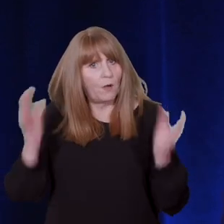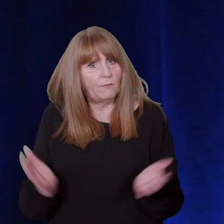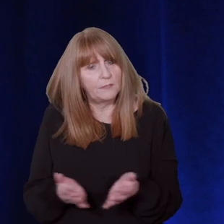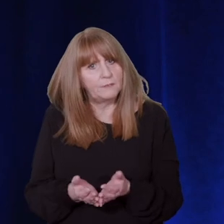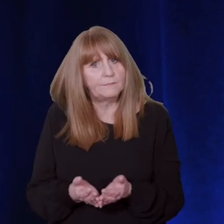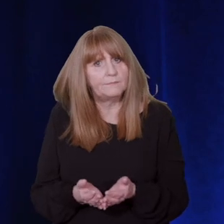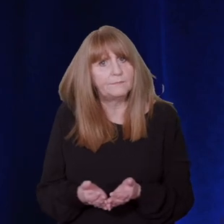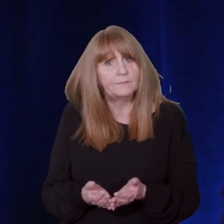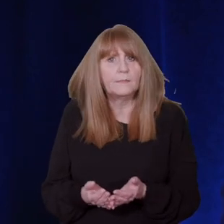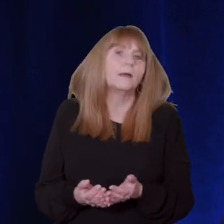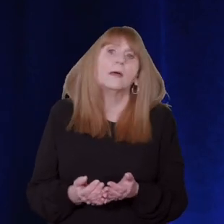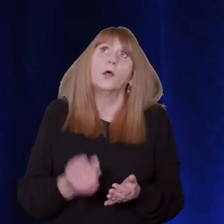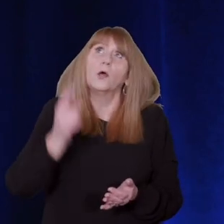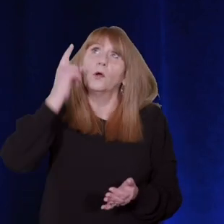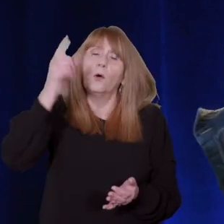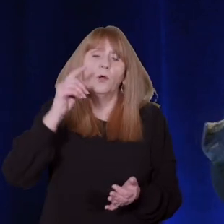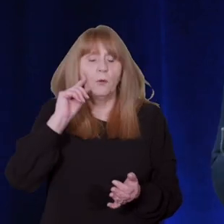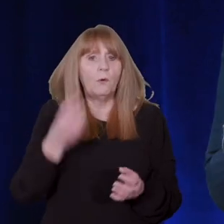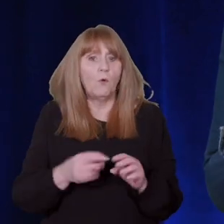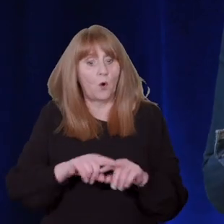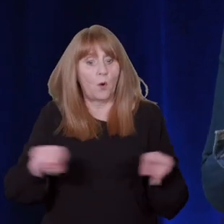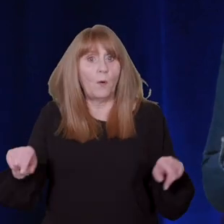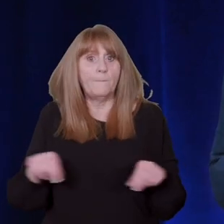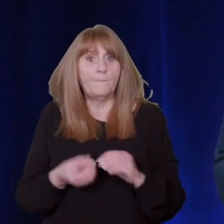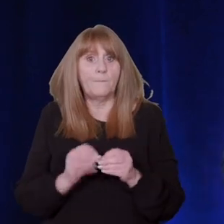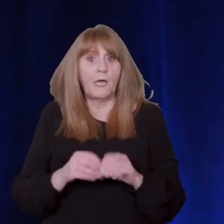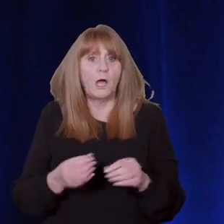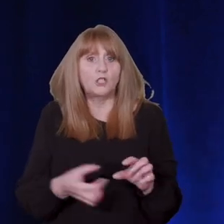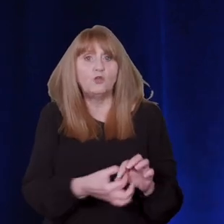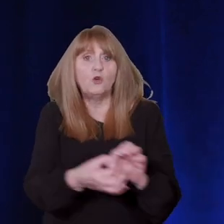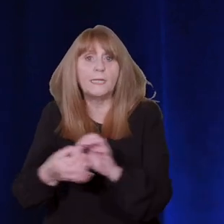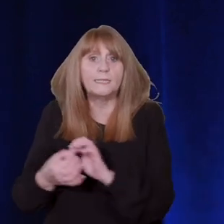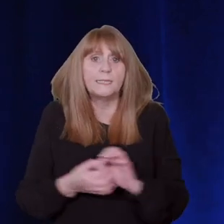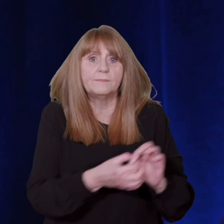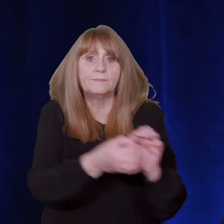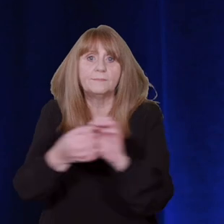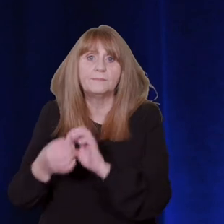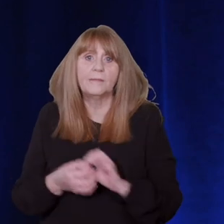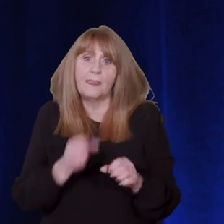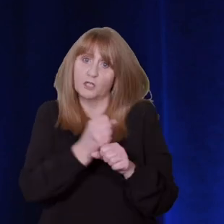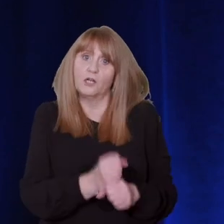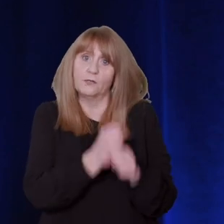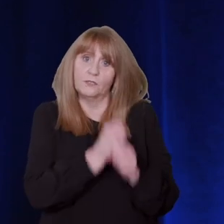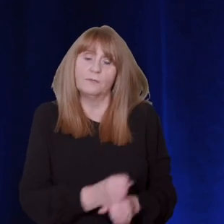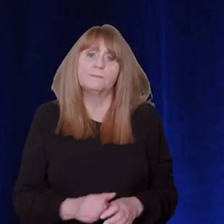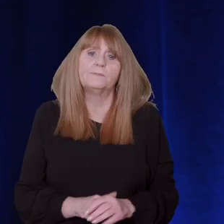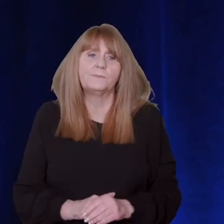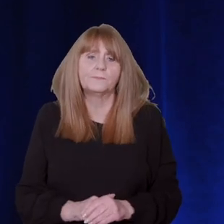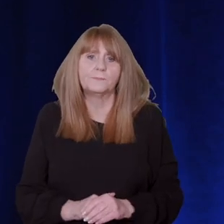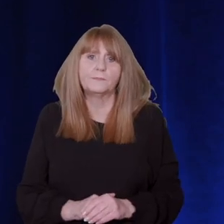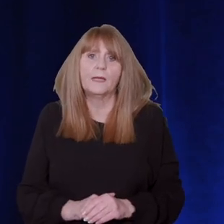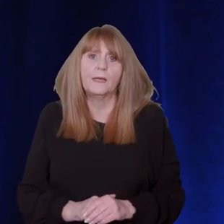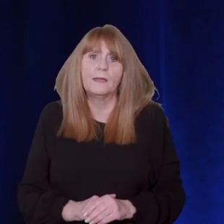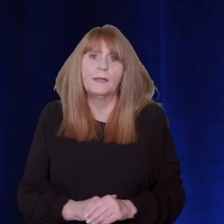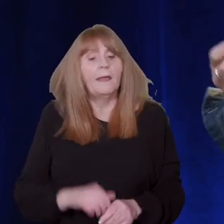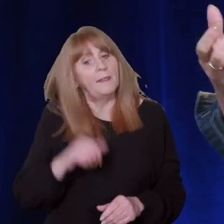unity to really declare something that the world has never seen before. The next point I want to dwell on just for a few